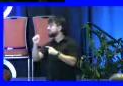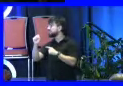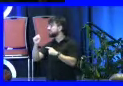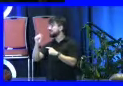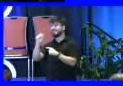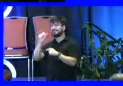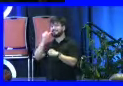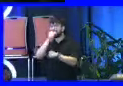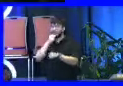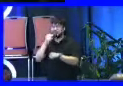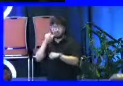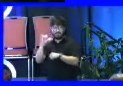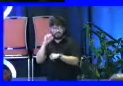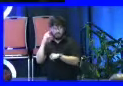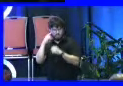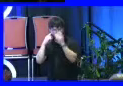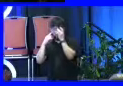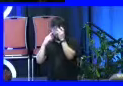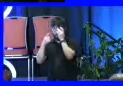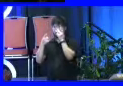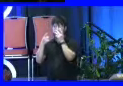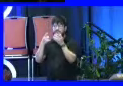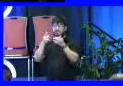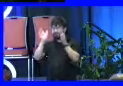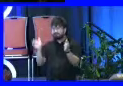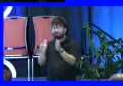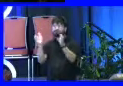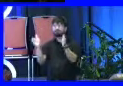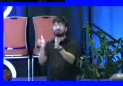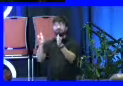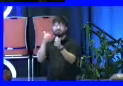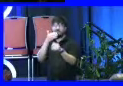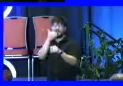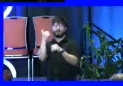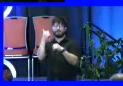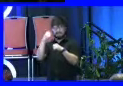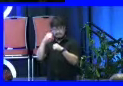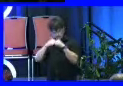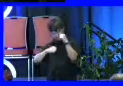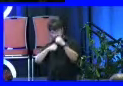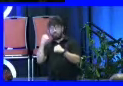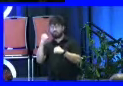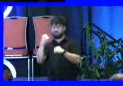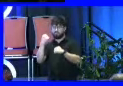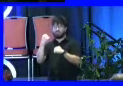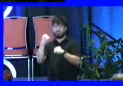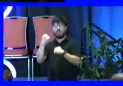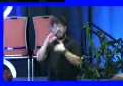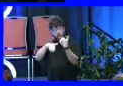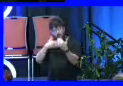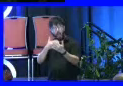that taking initiative to better structure our back-end data to